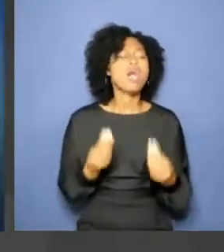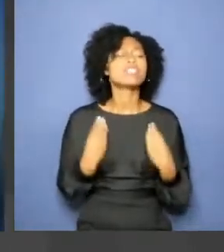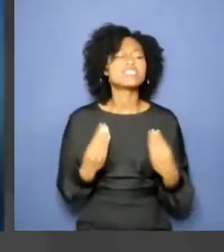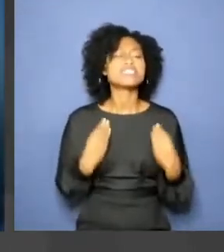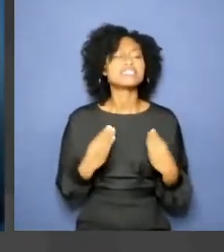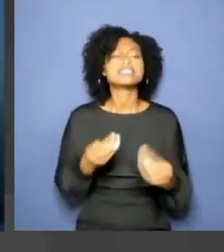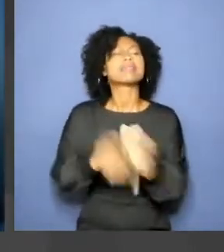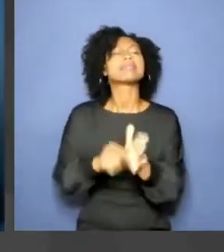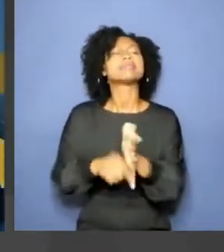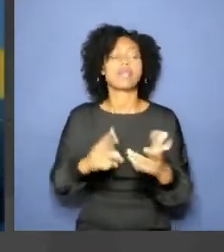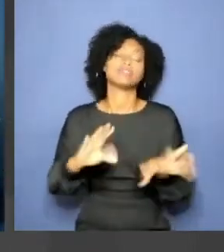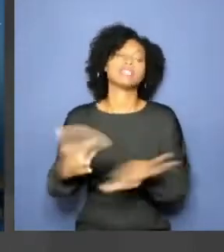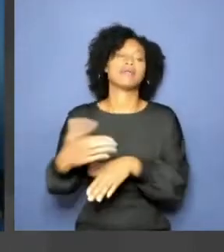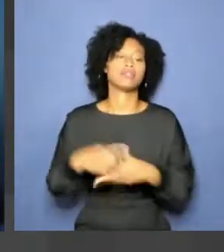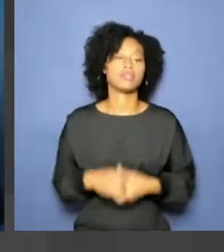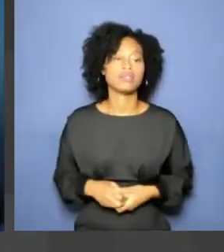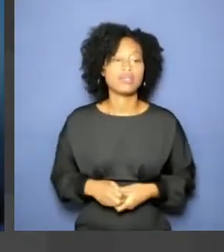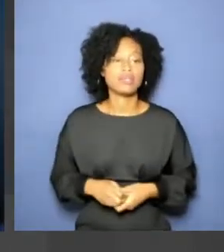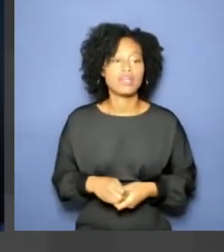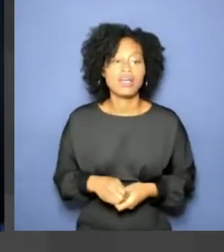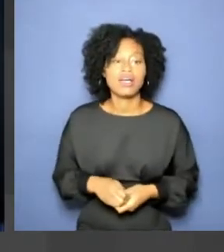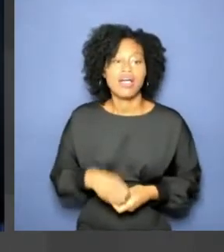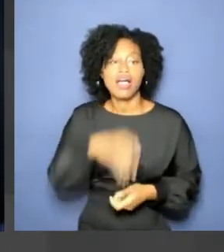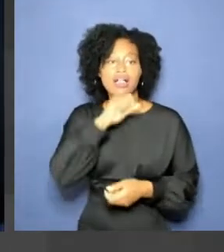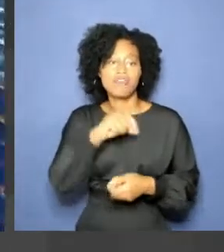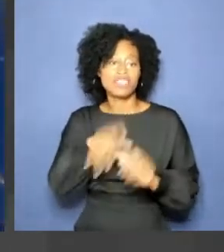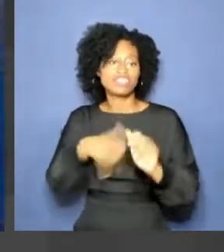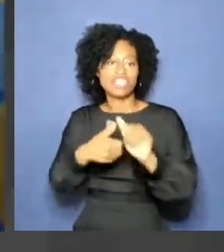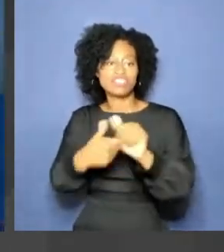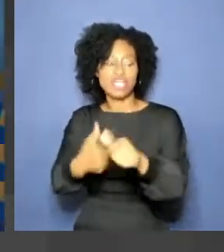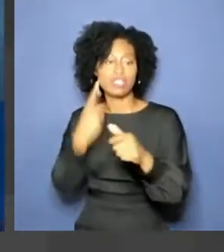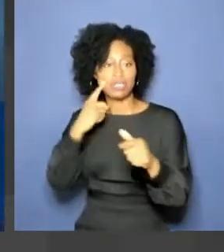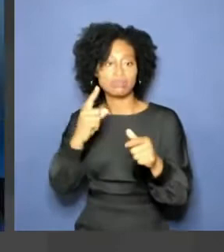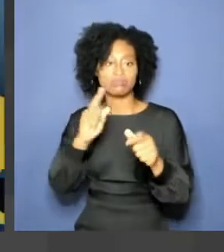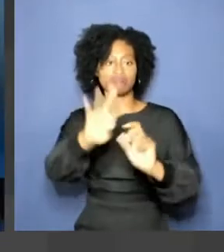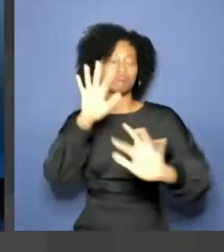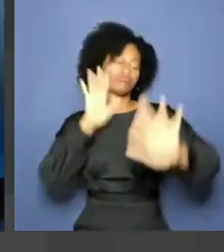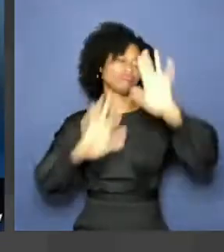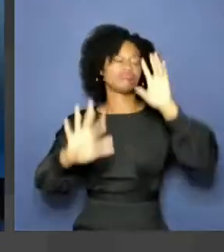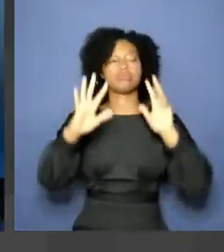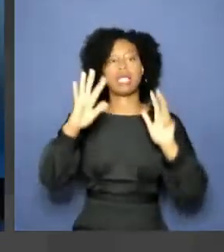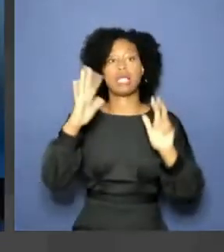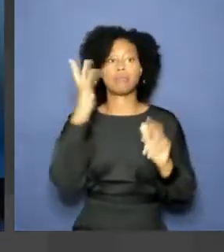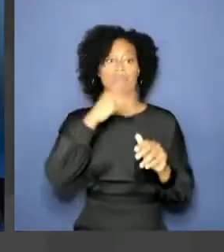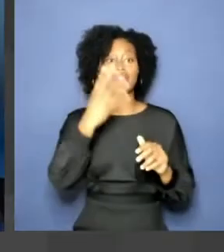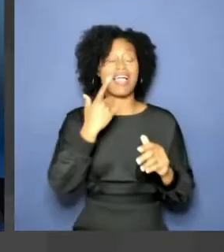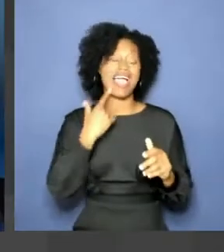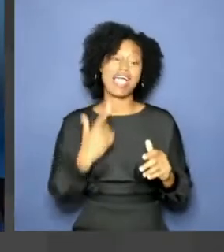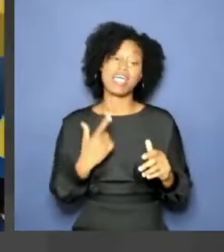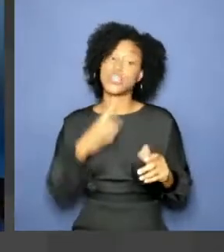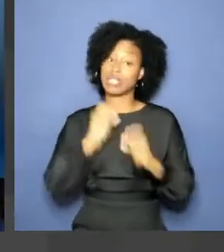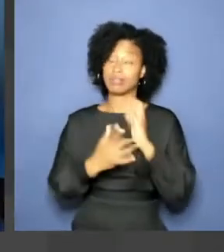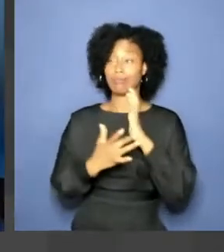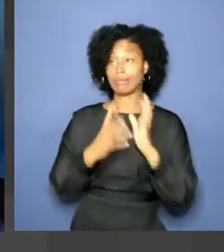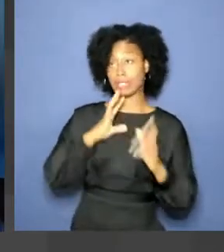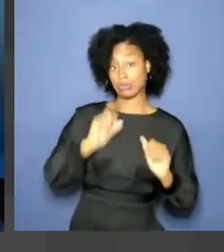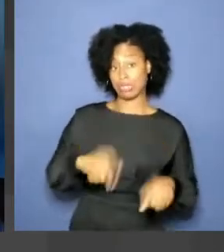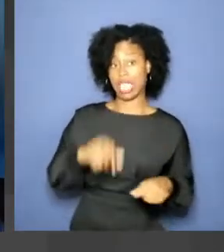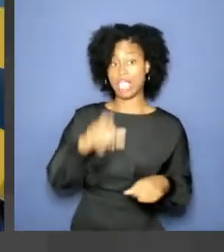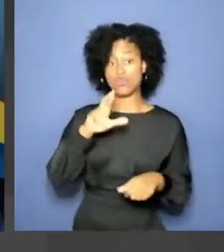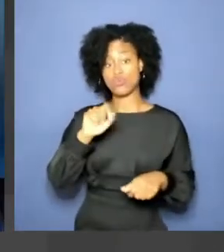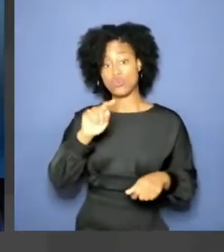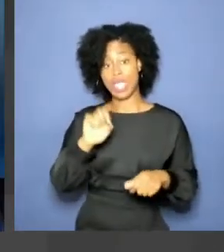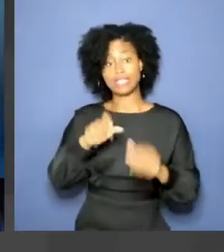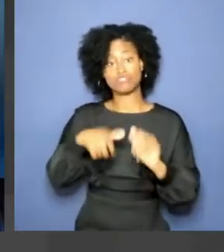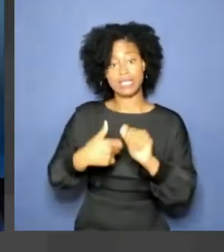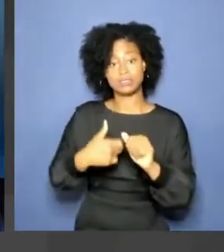With the ray tracing, it helps make everything look way brighter. It just makes everything pop. And technically speaking, you could have the ray tracing on and